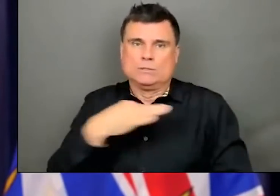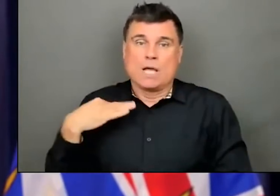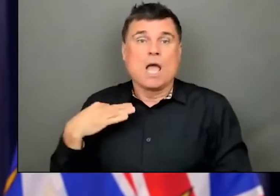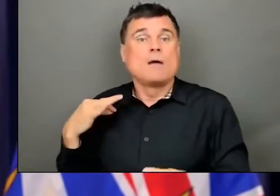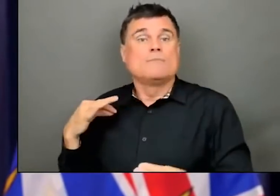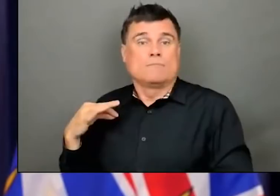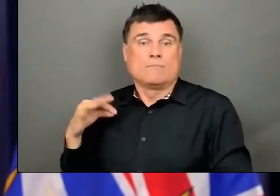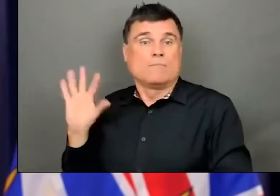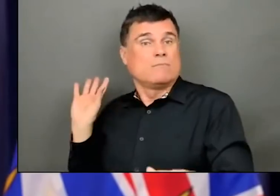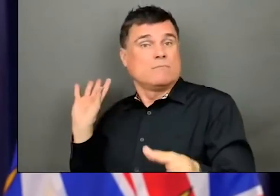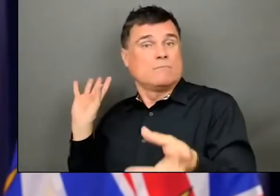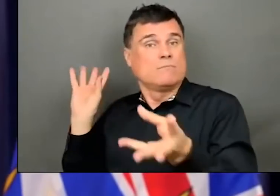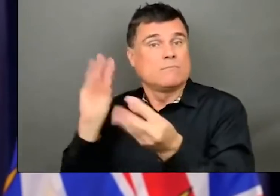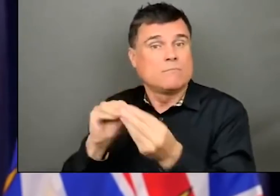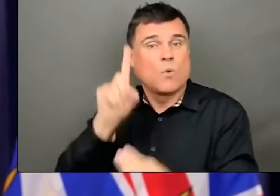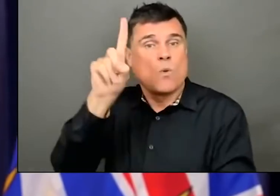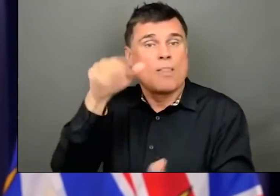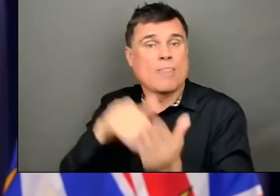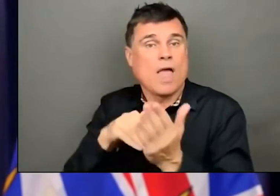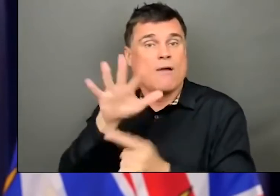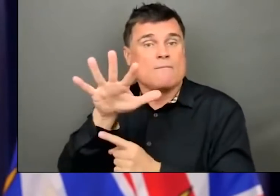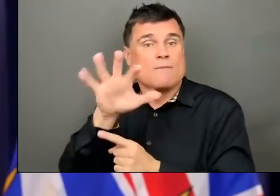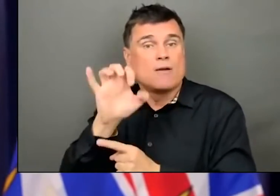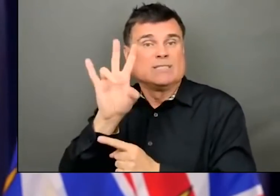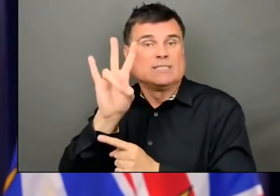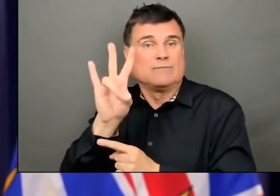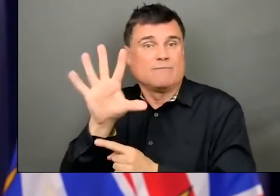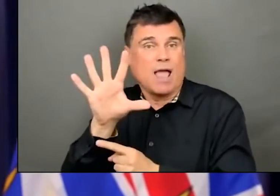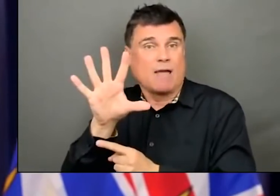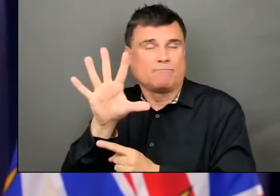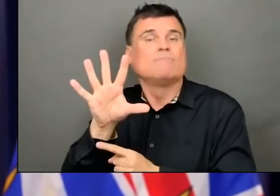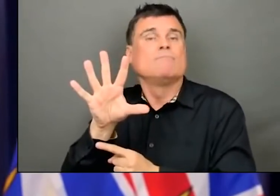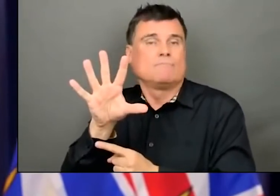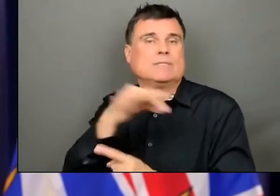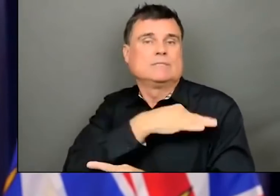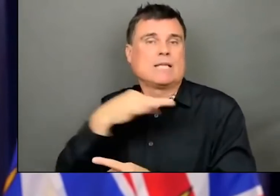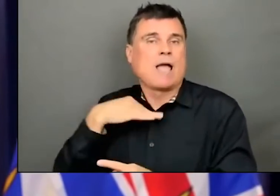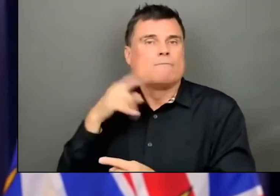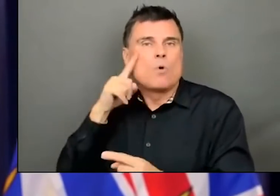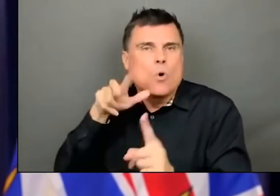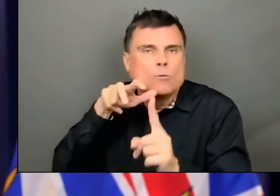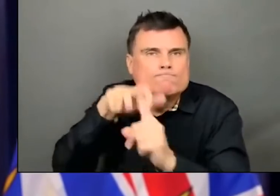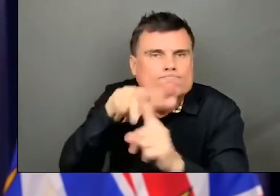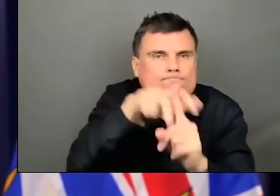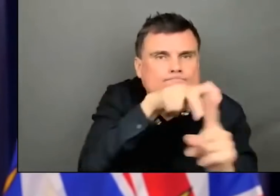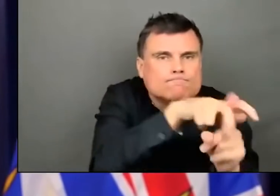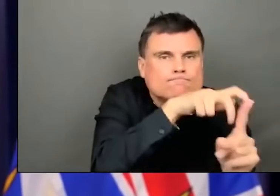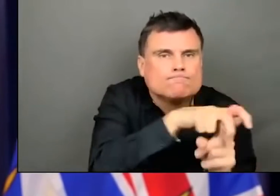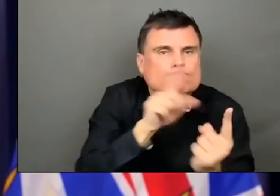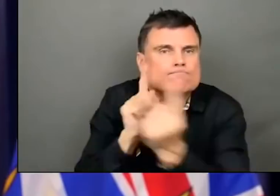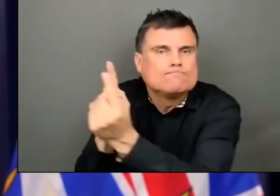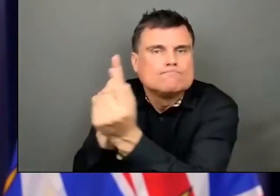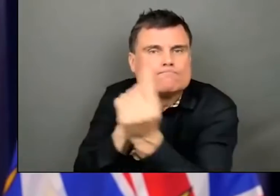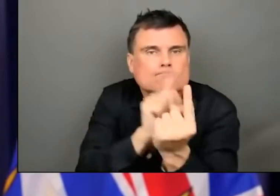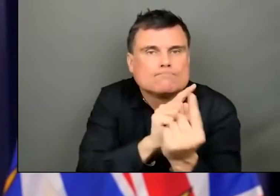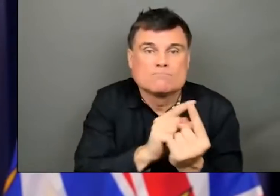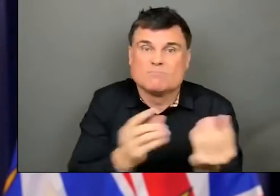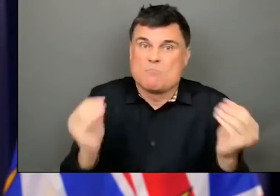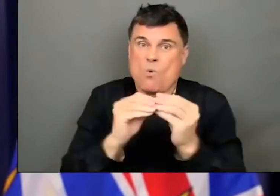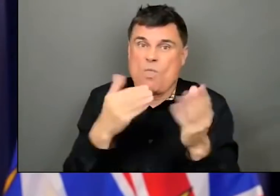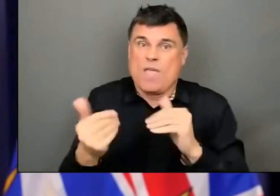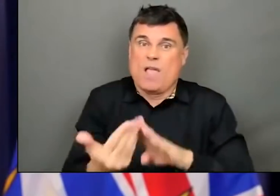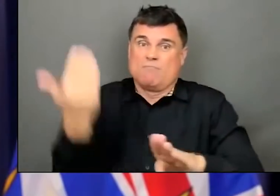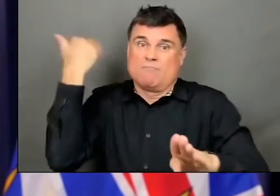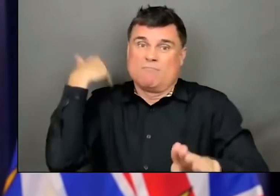1,575 as of October 29, 2021. This exceeds the number of contact tracers we had reported for the 3rd wave of